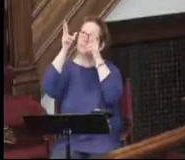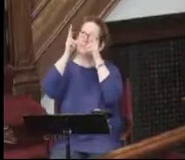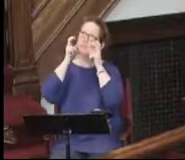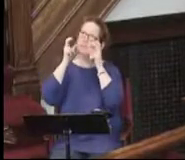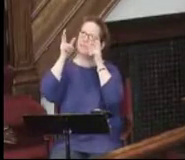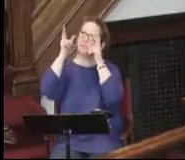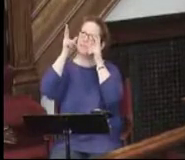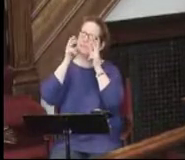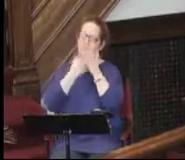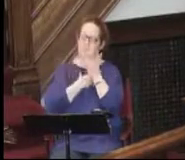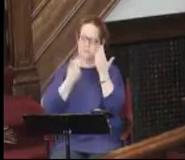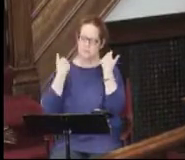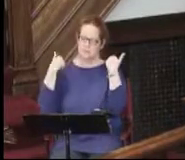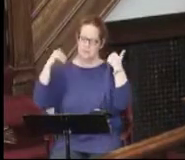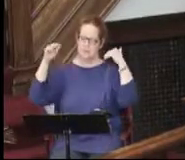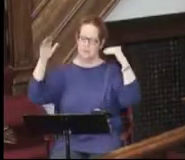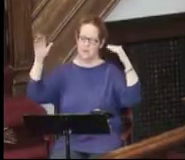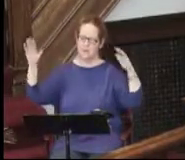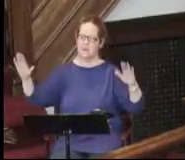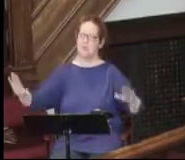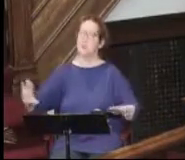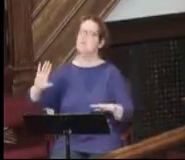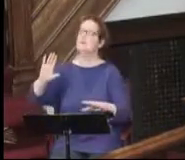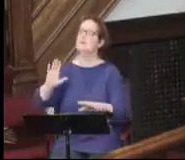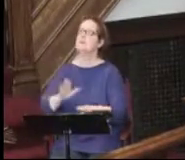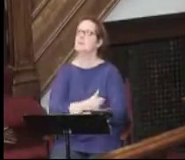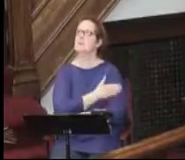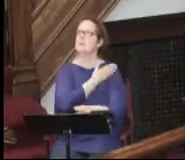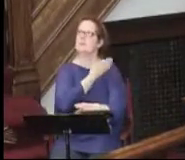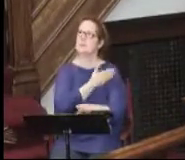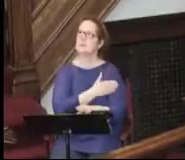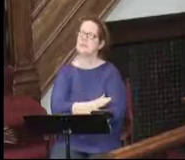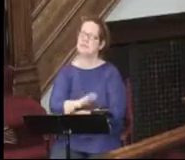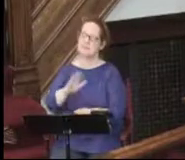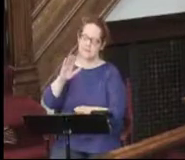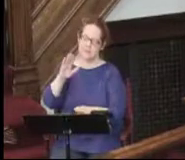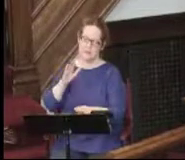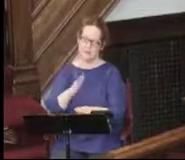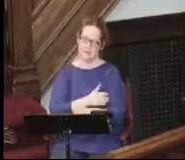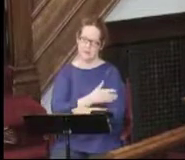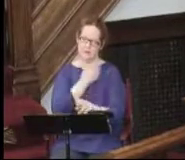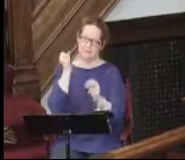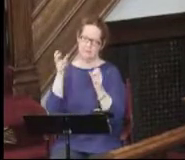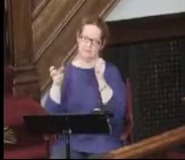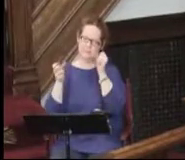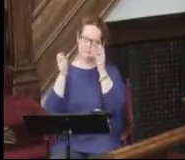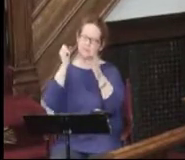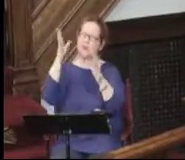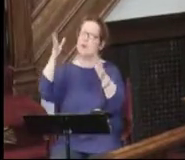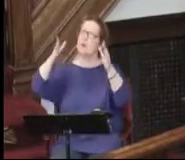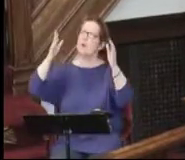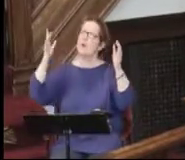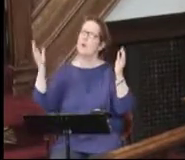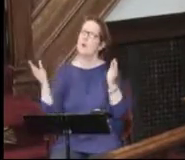Jerusalem, hark how the angels